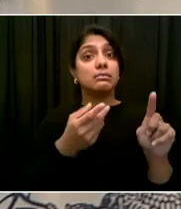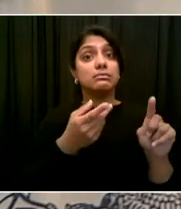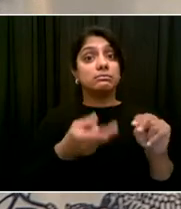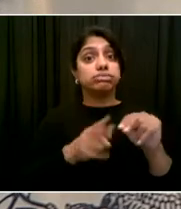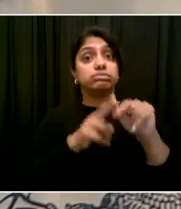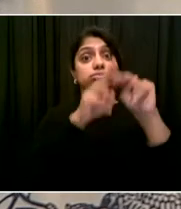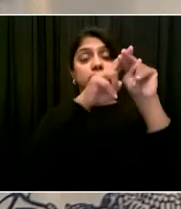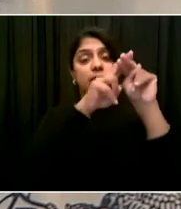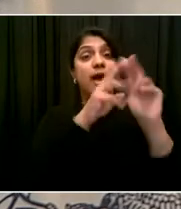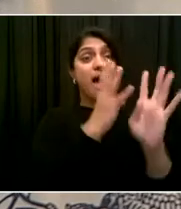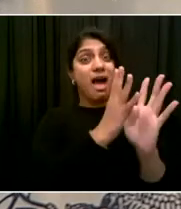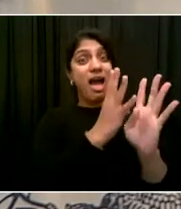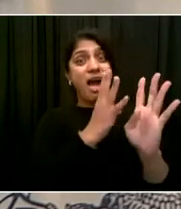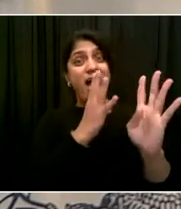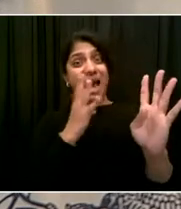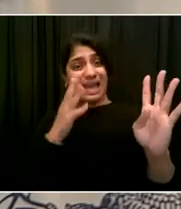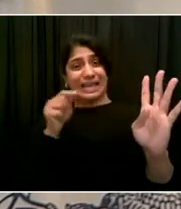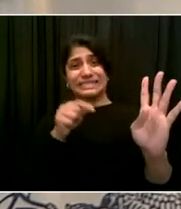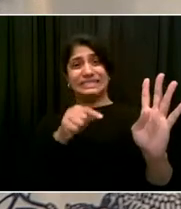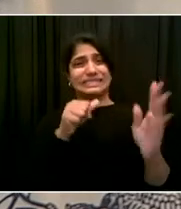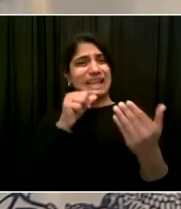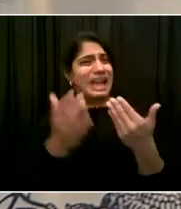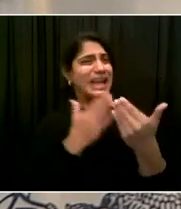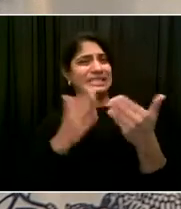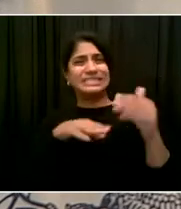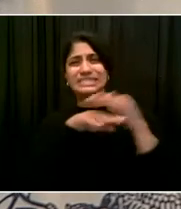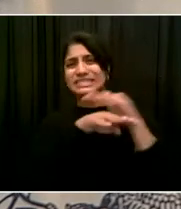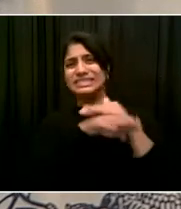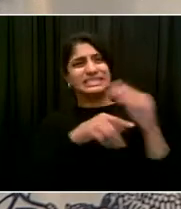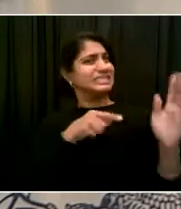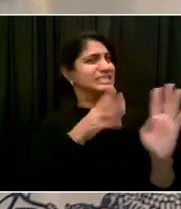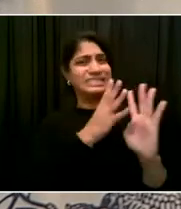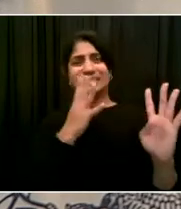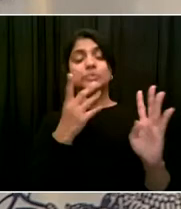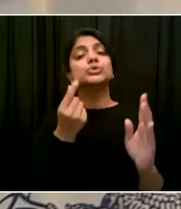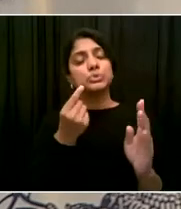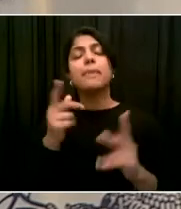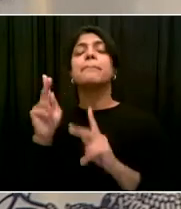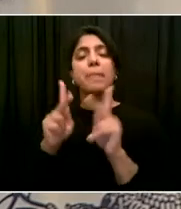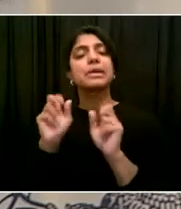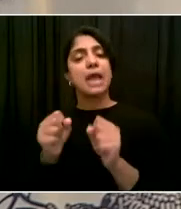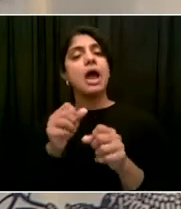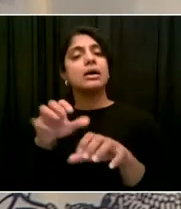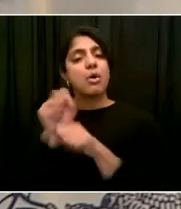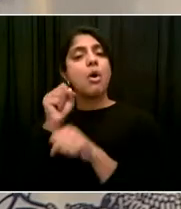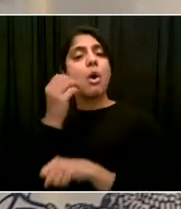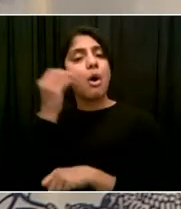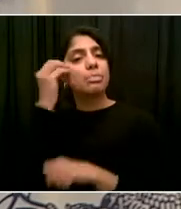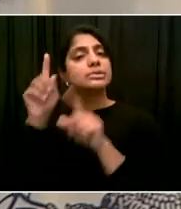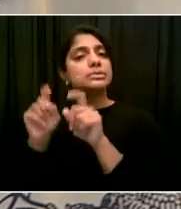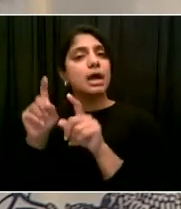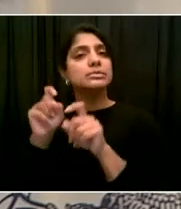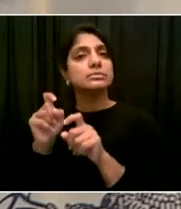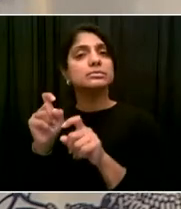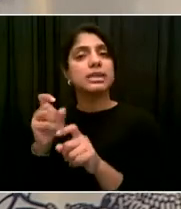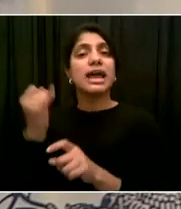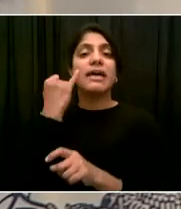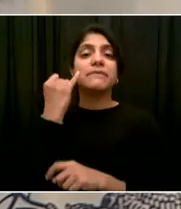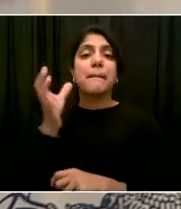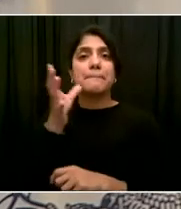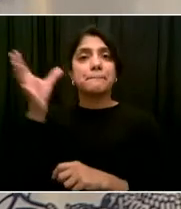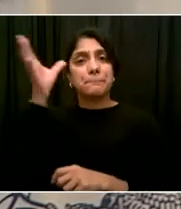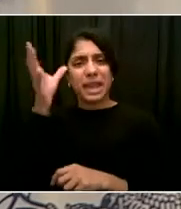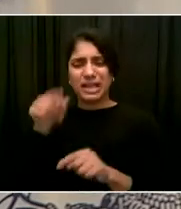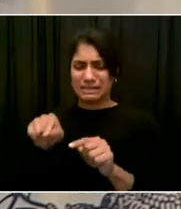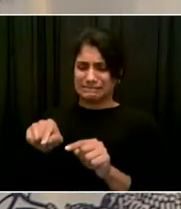doing, that's good for everyone. So I think over time we've seen this can be a great tool to use, but the challenge still